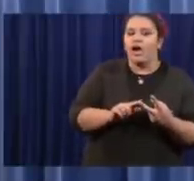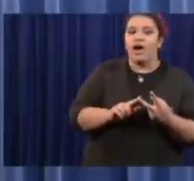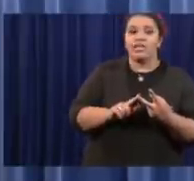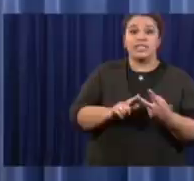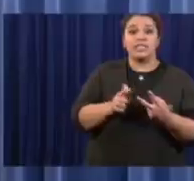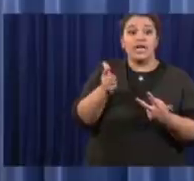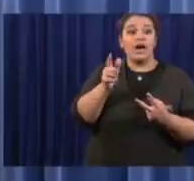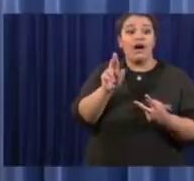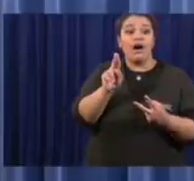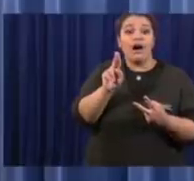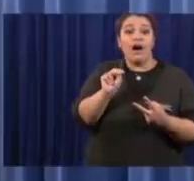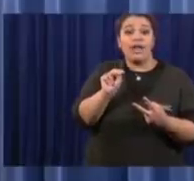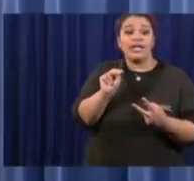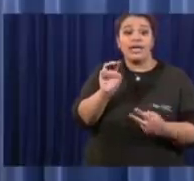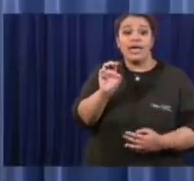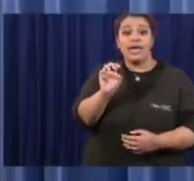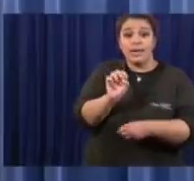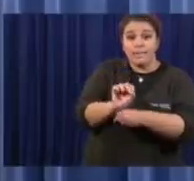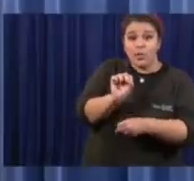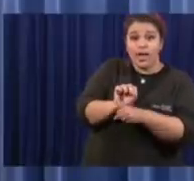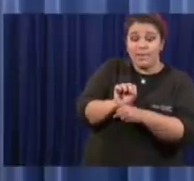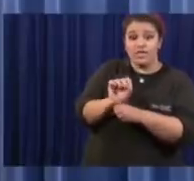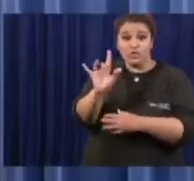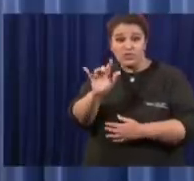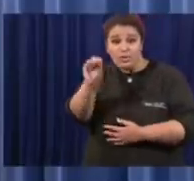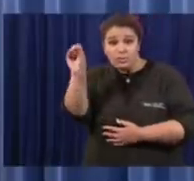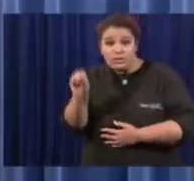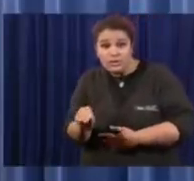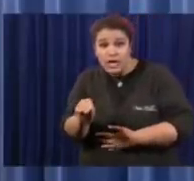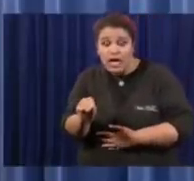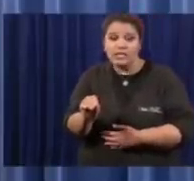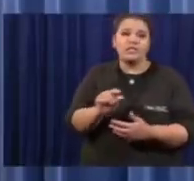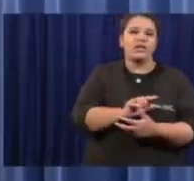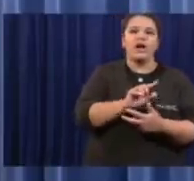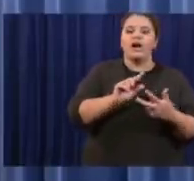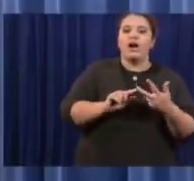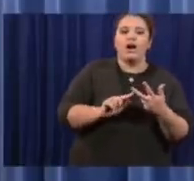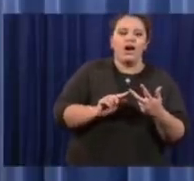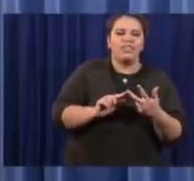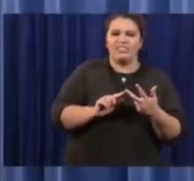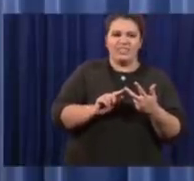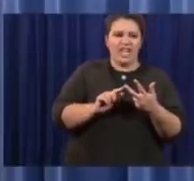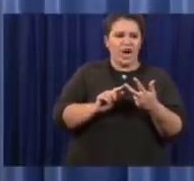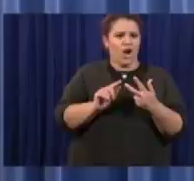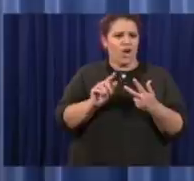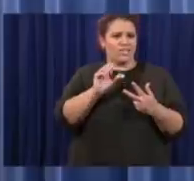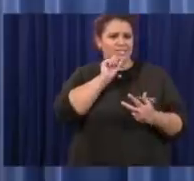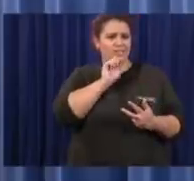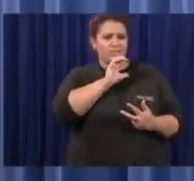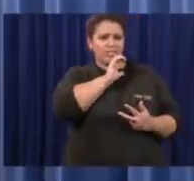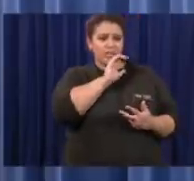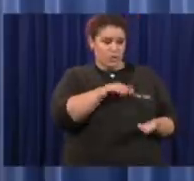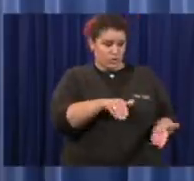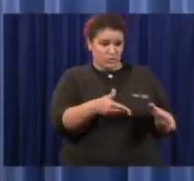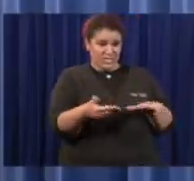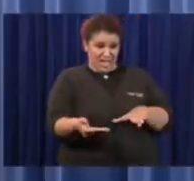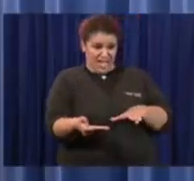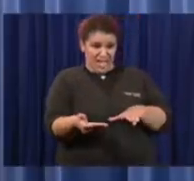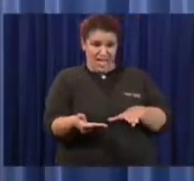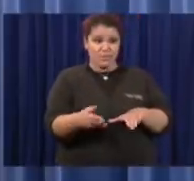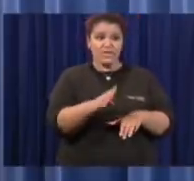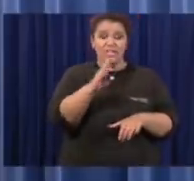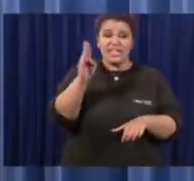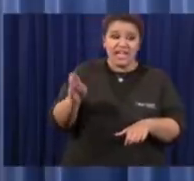lost complete physical contact with loved ones, many of them who will perish without ever seeing or touching family members again? Or is